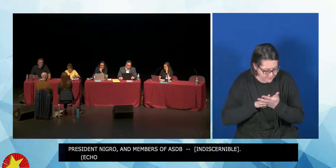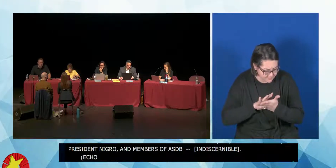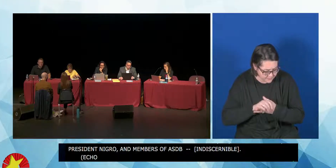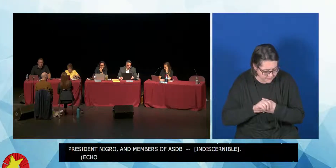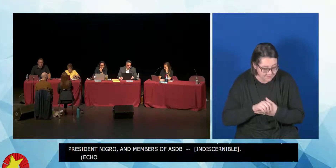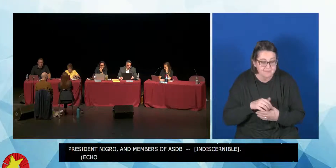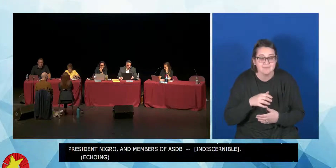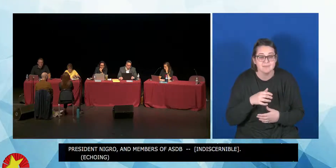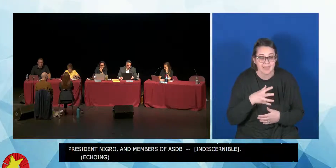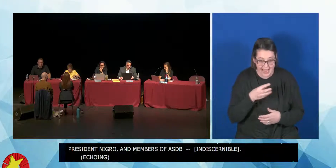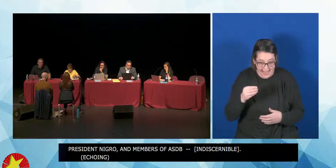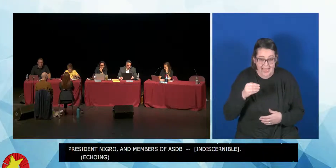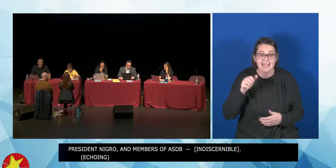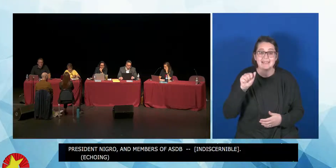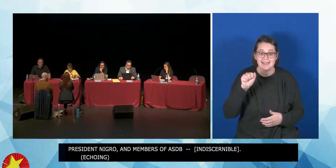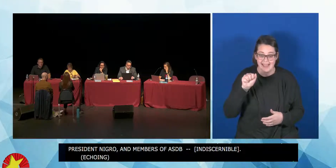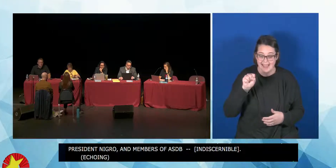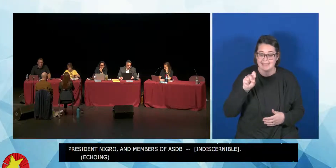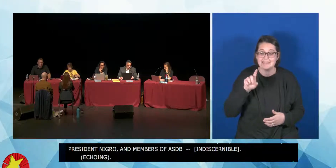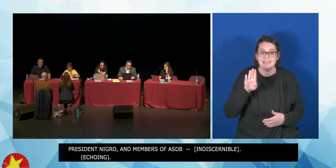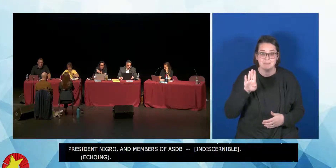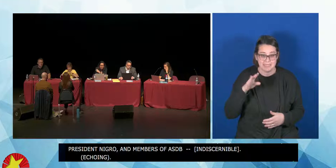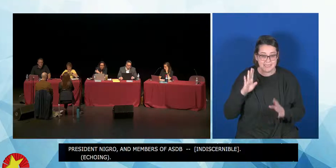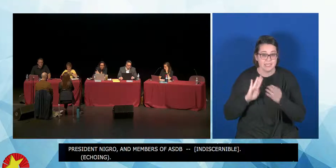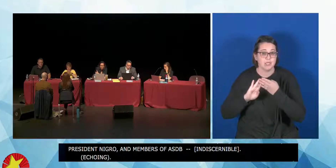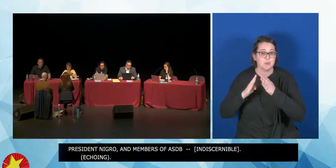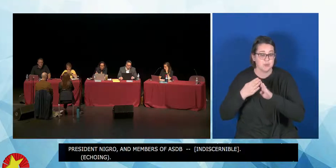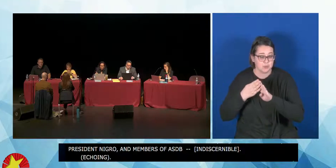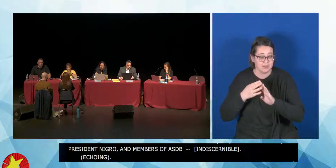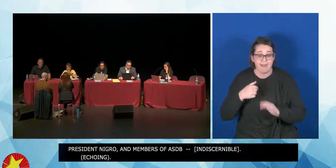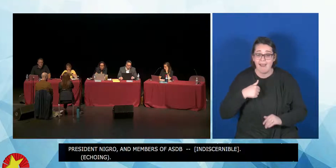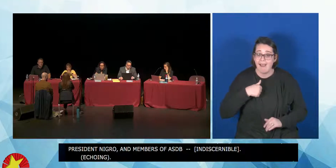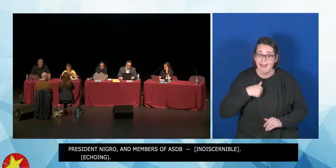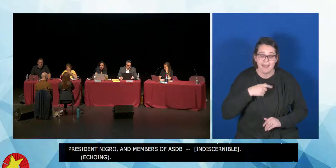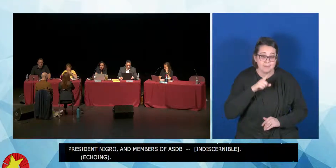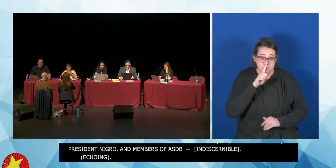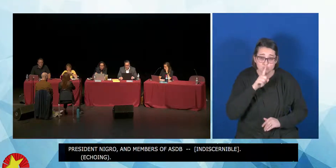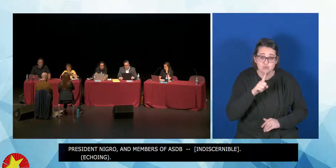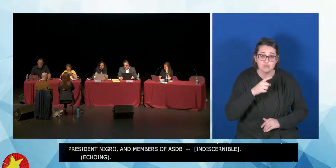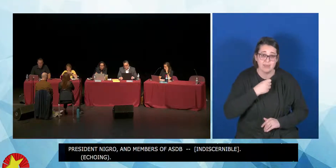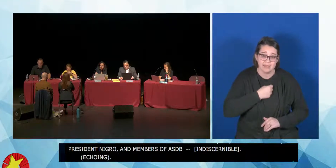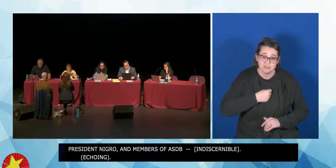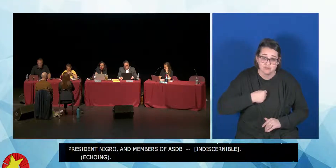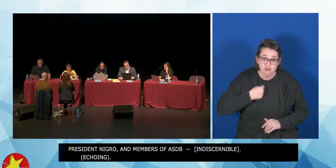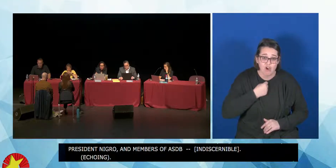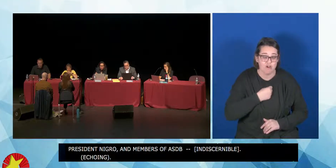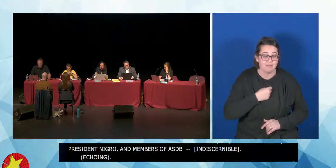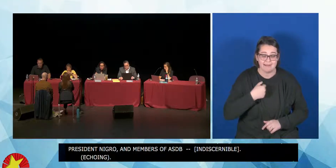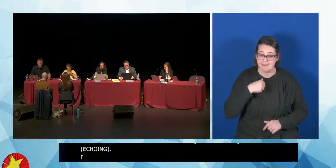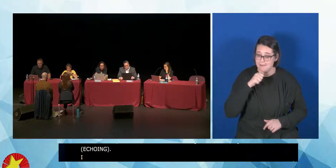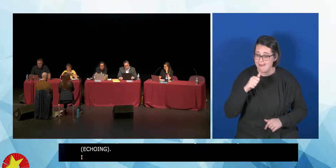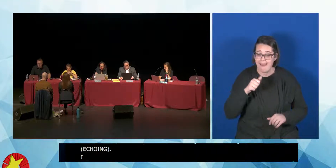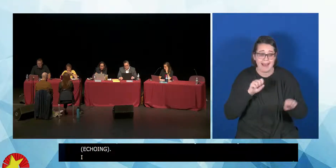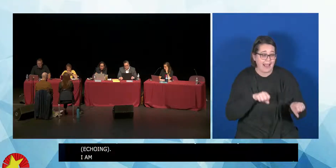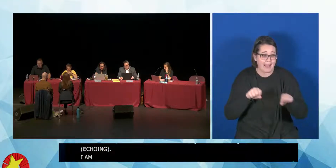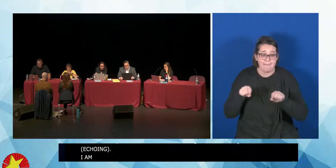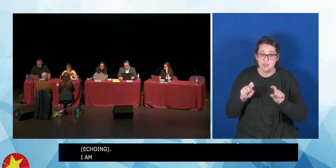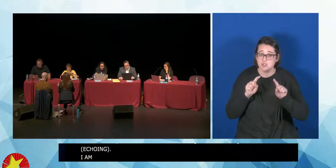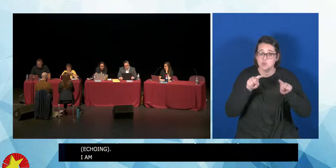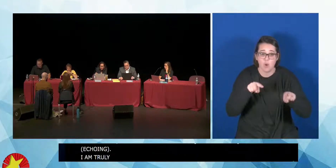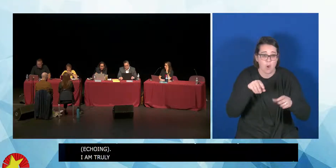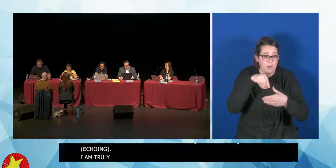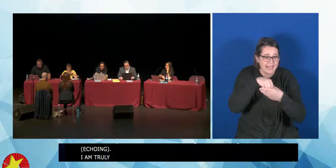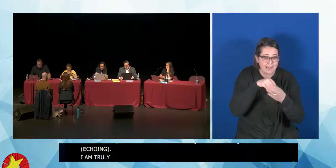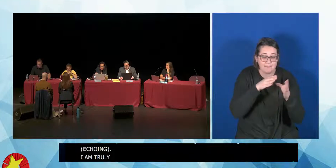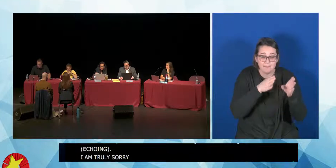community. I'm truly sorry to be here in person with you today.